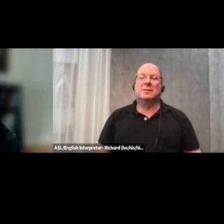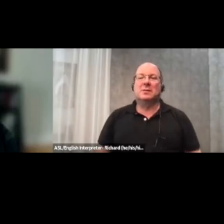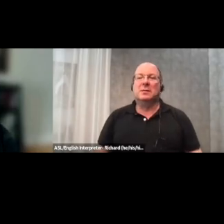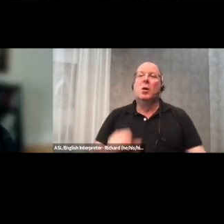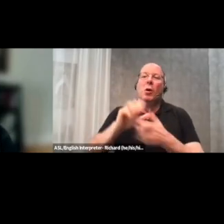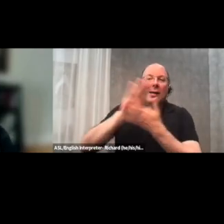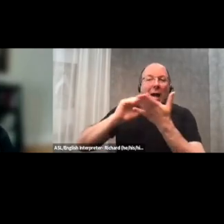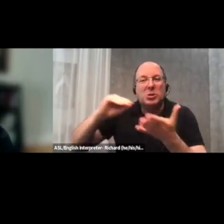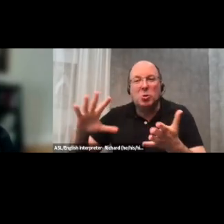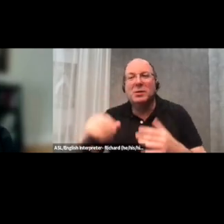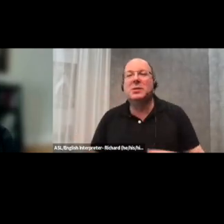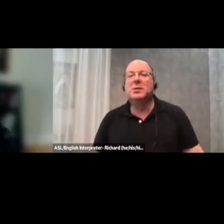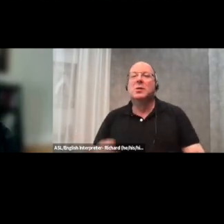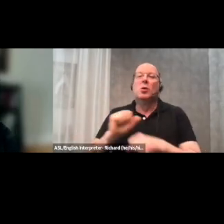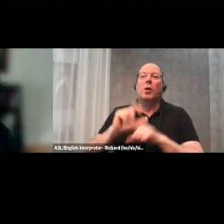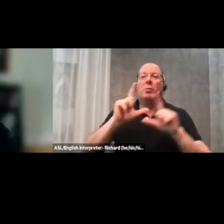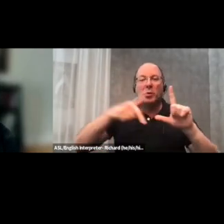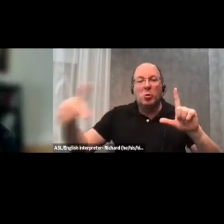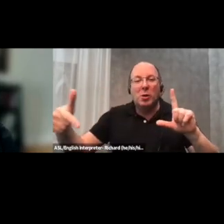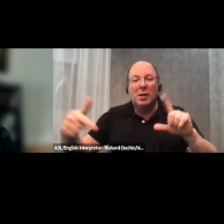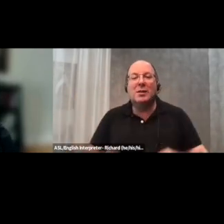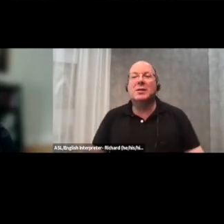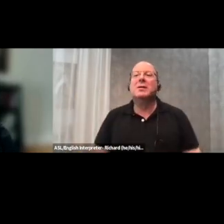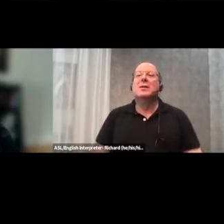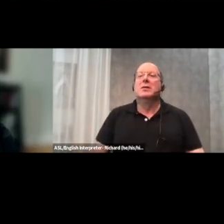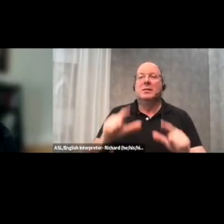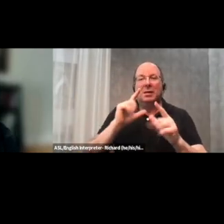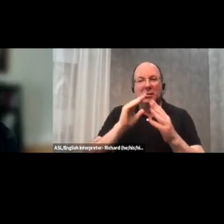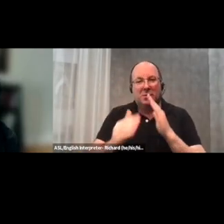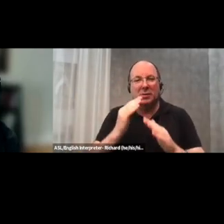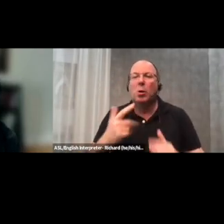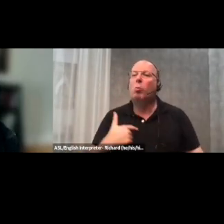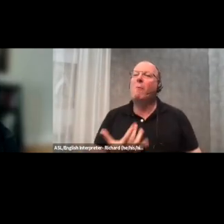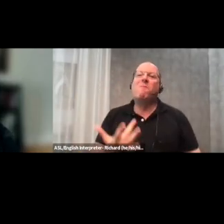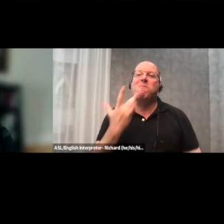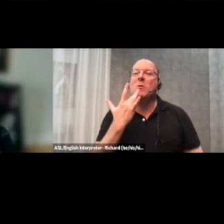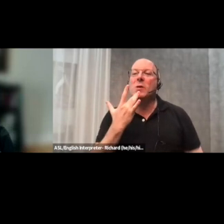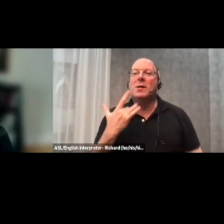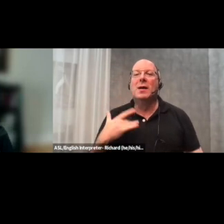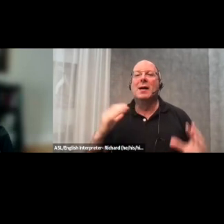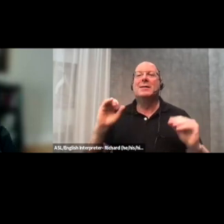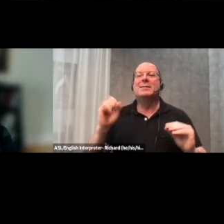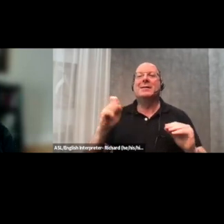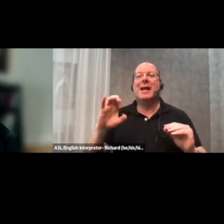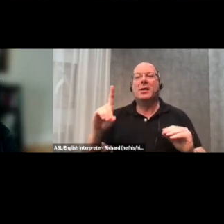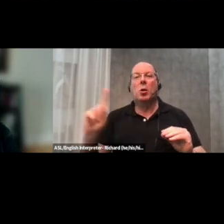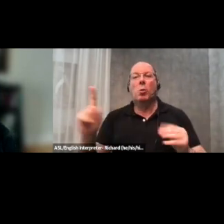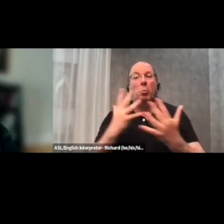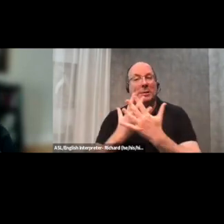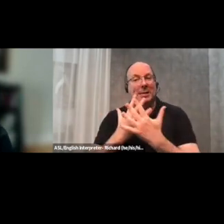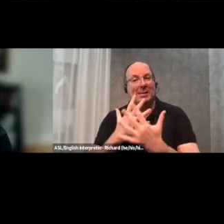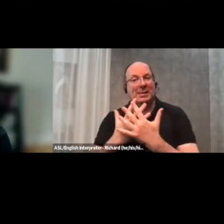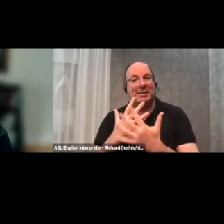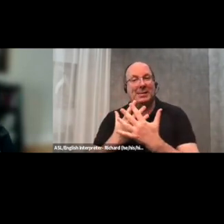with college students. I've worked with the LGBTQ community. One of my favorite jobs was teaching sex ed in prison